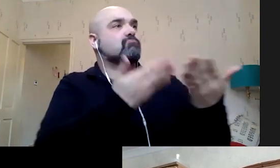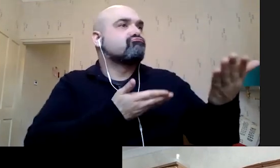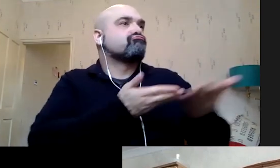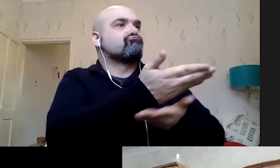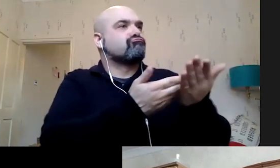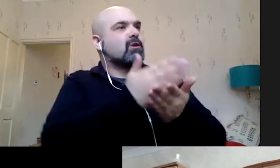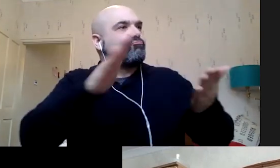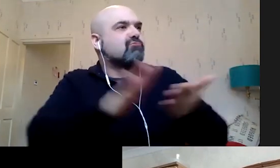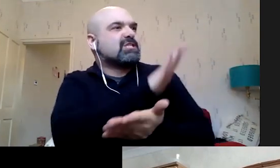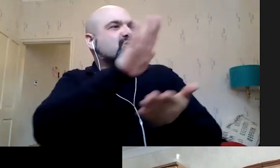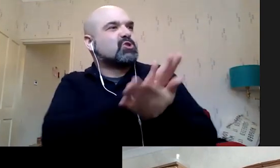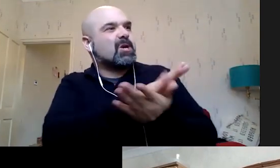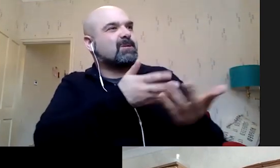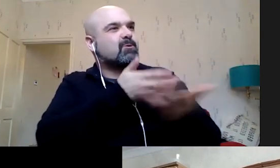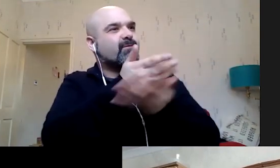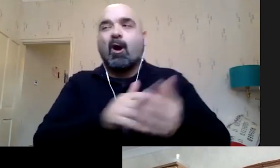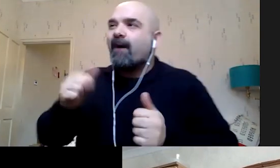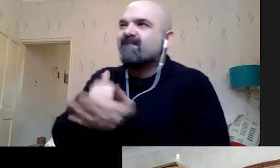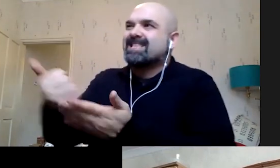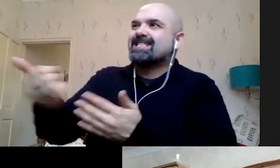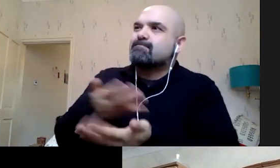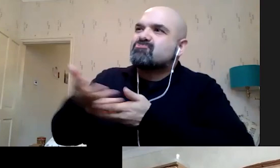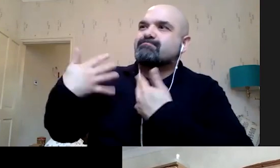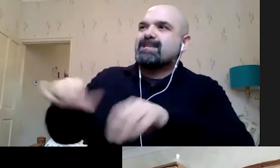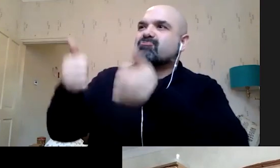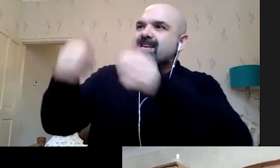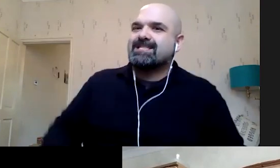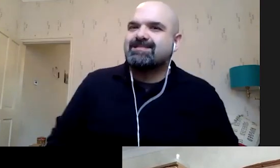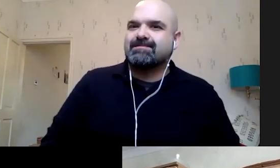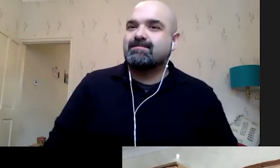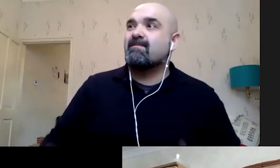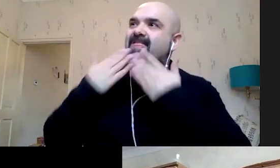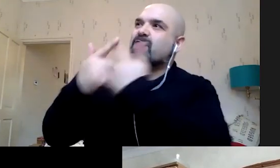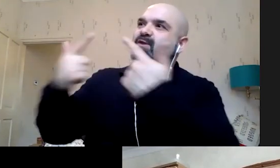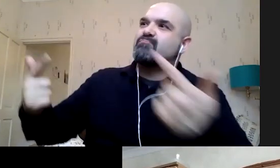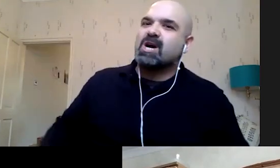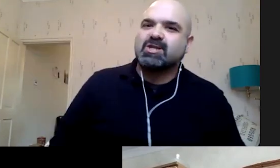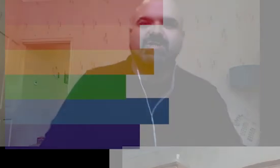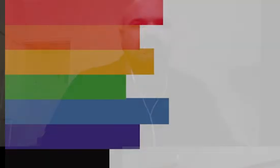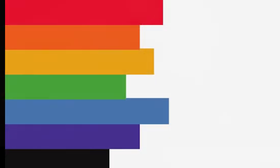Really, this has been, talking to you. It'd be fantastic. It's been great. Thank you very much.